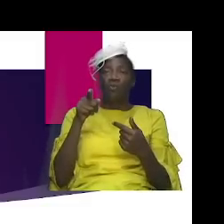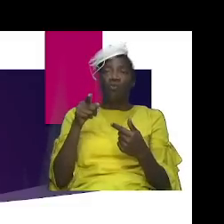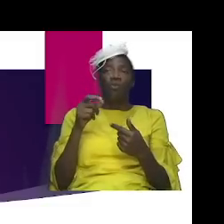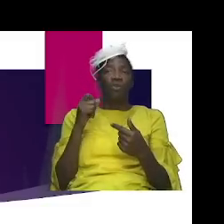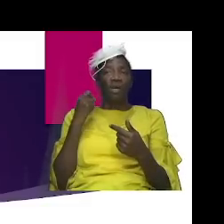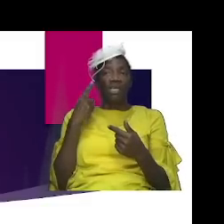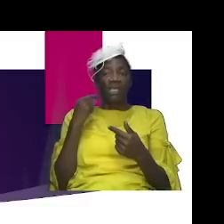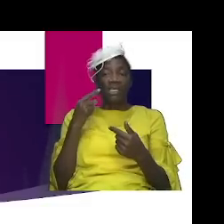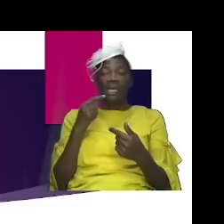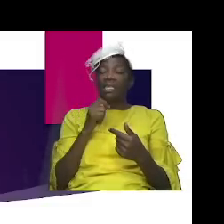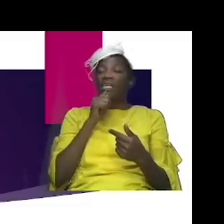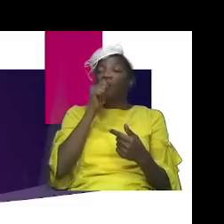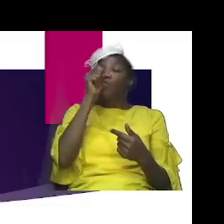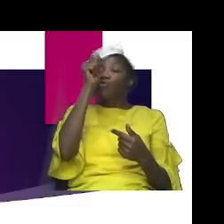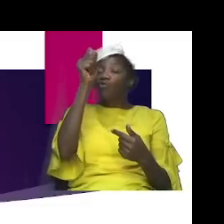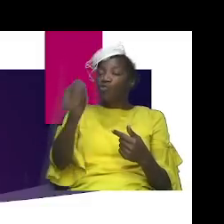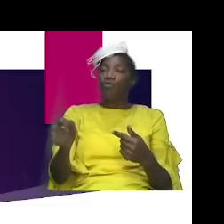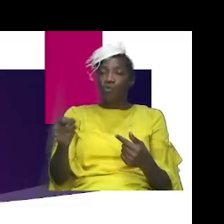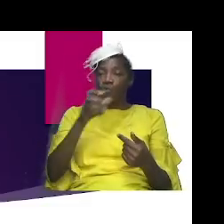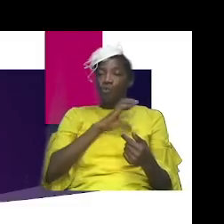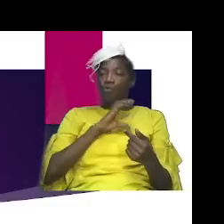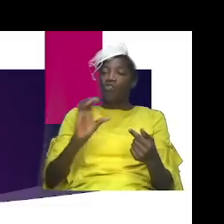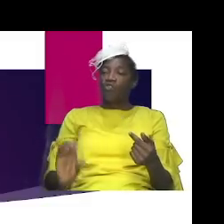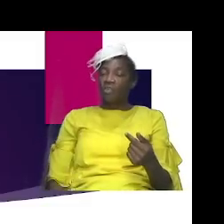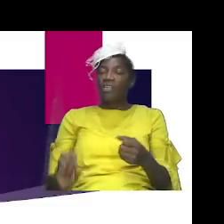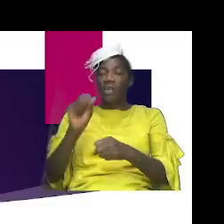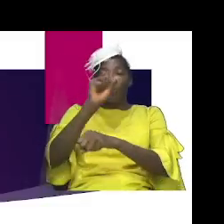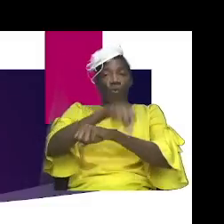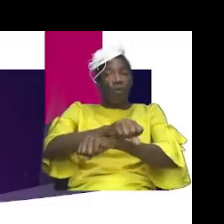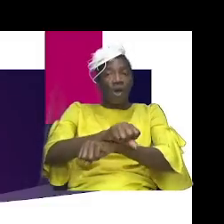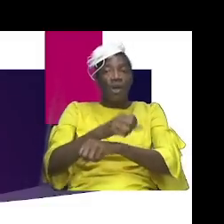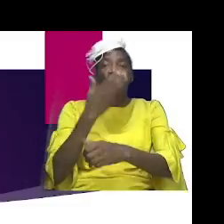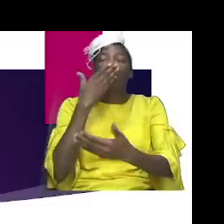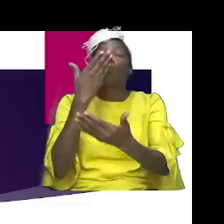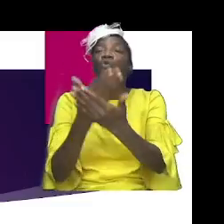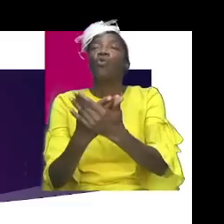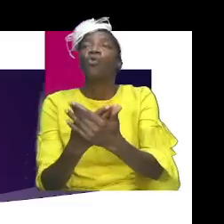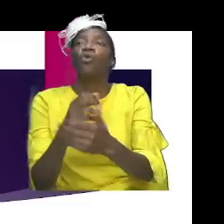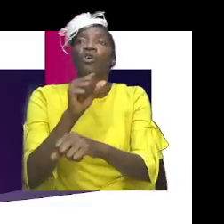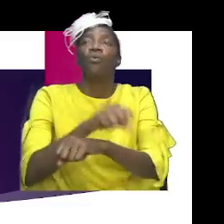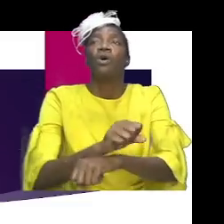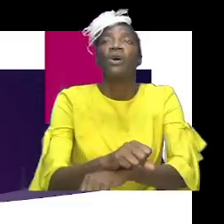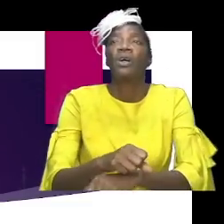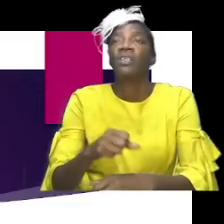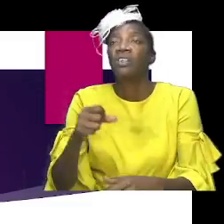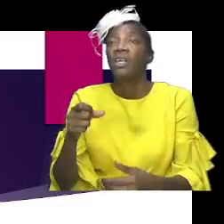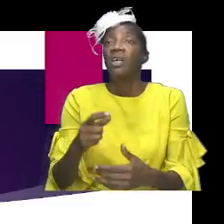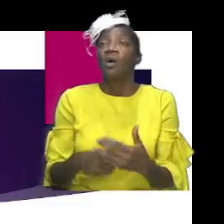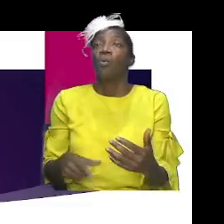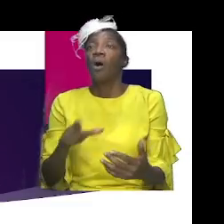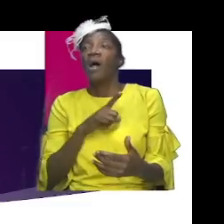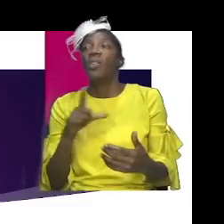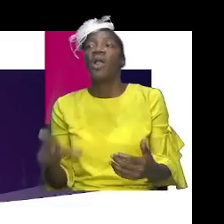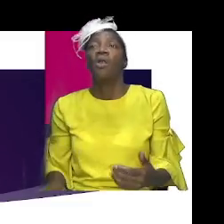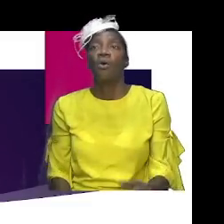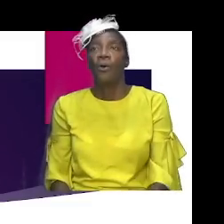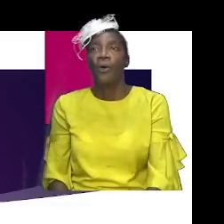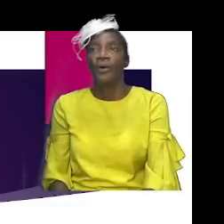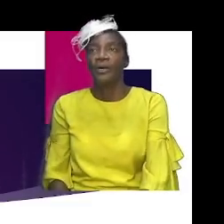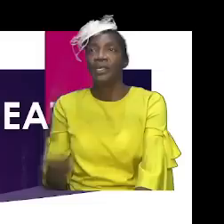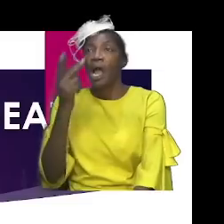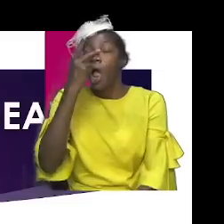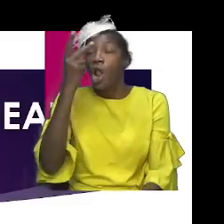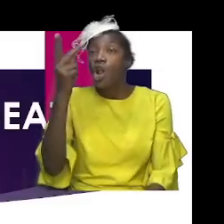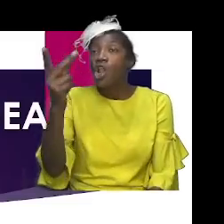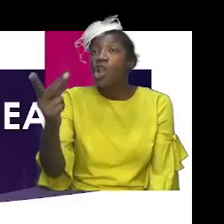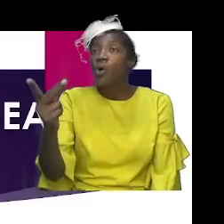true Christianity. This is works. This is good works, what the Lord is actually looking